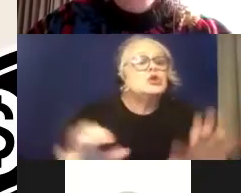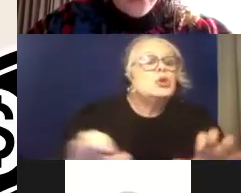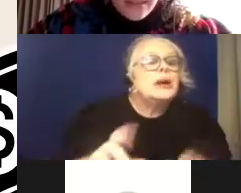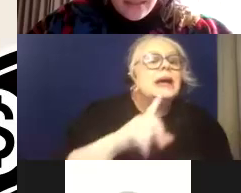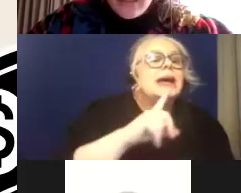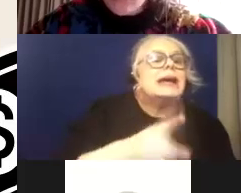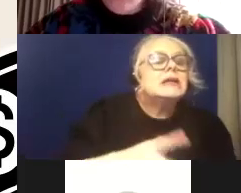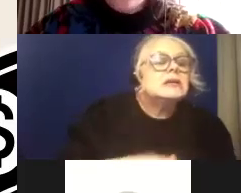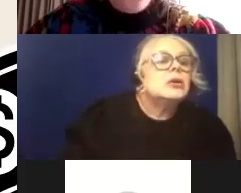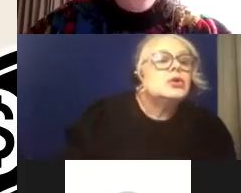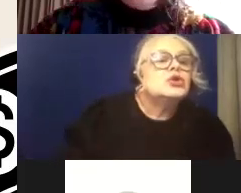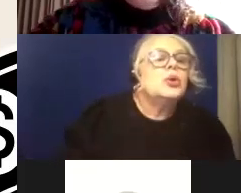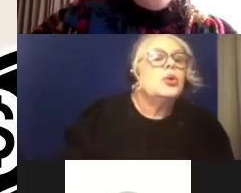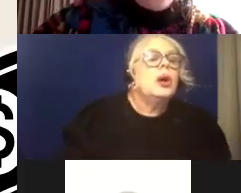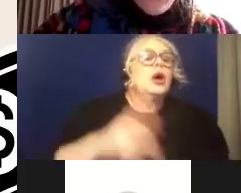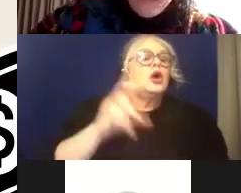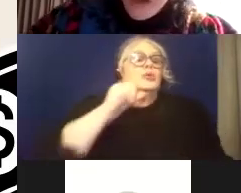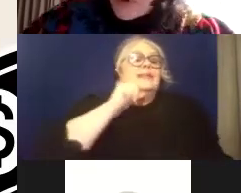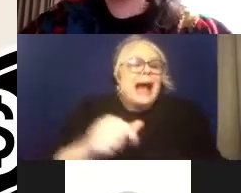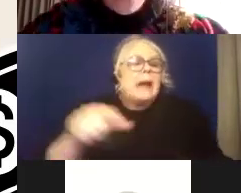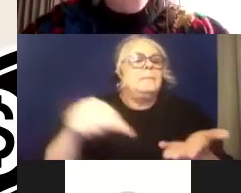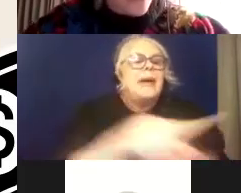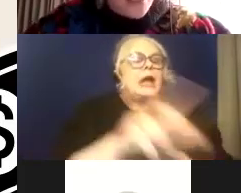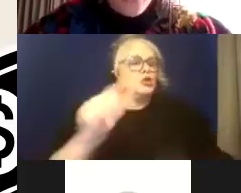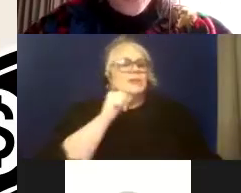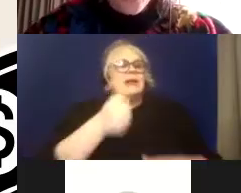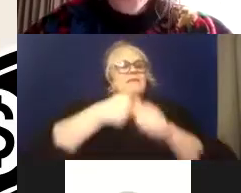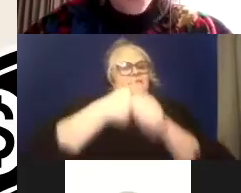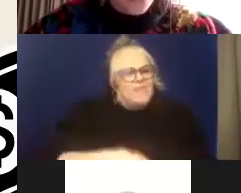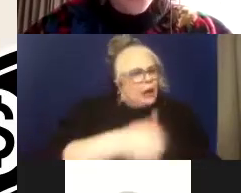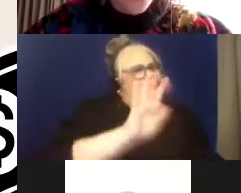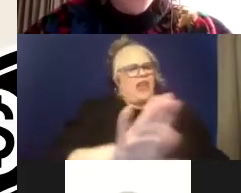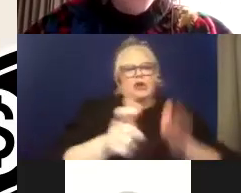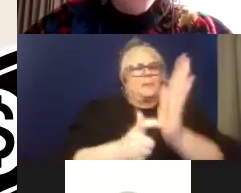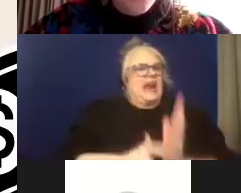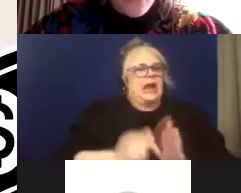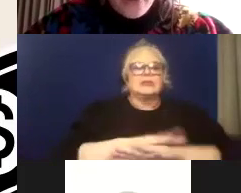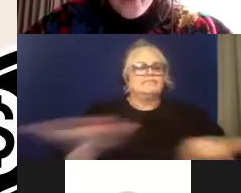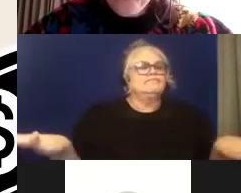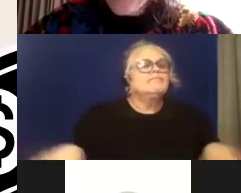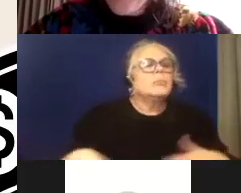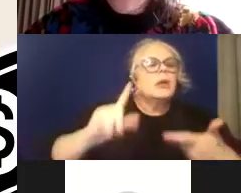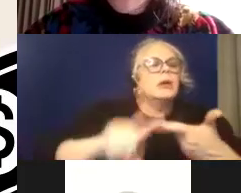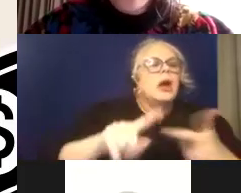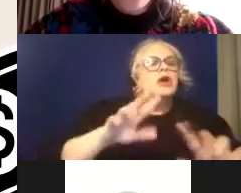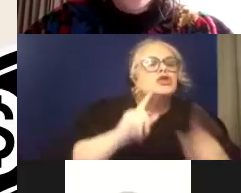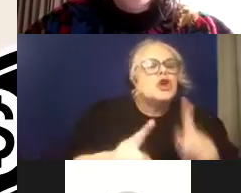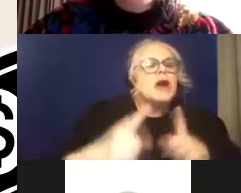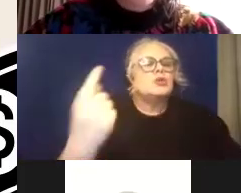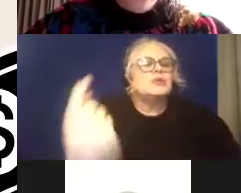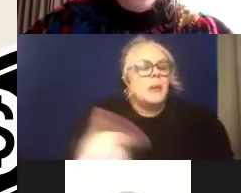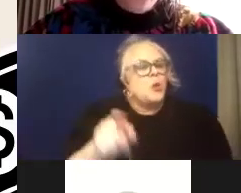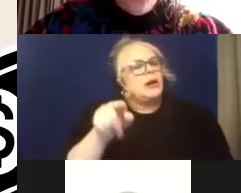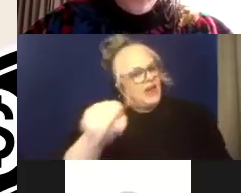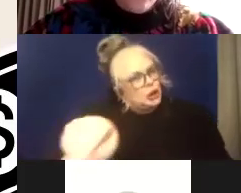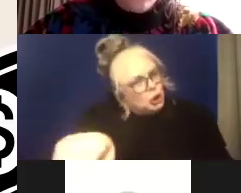that you trust. This could be a friend or family member, an advocate from your local sexual assault service provider, or you can reach out